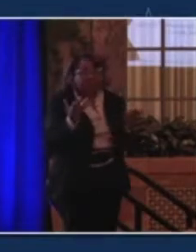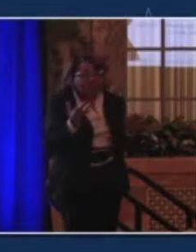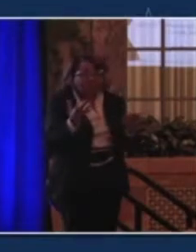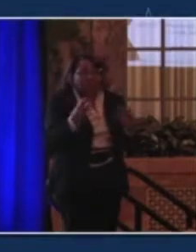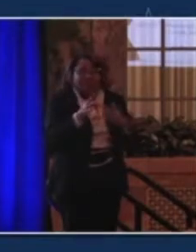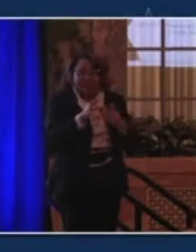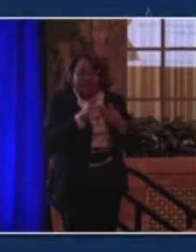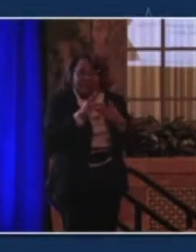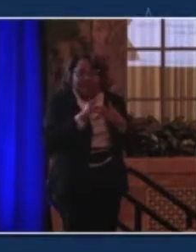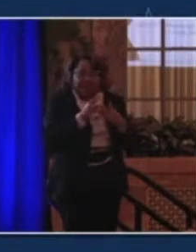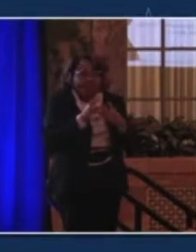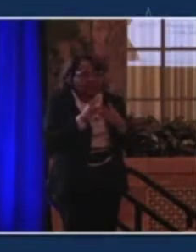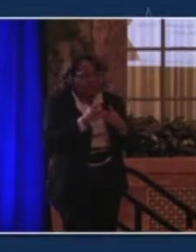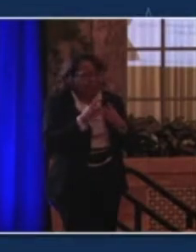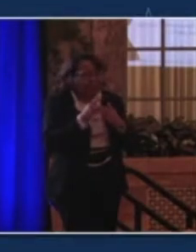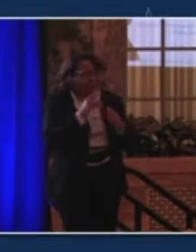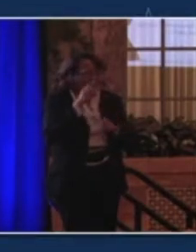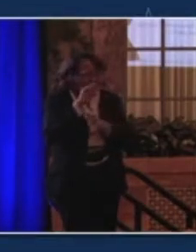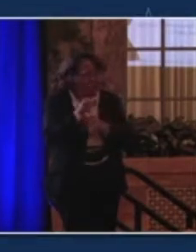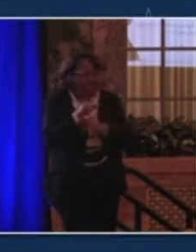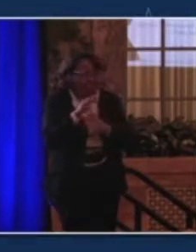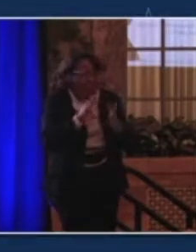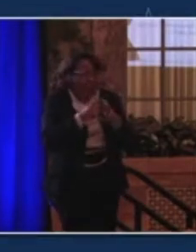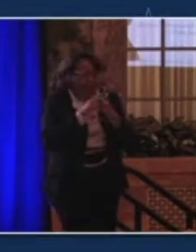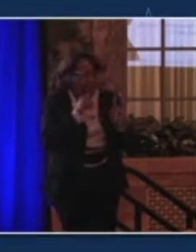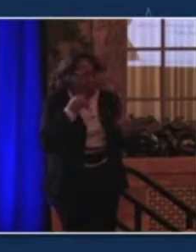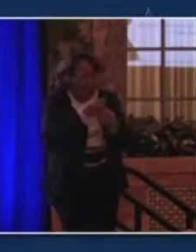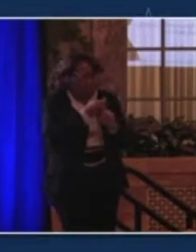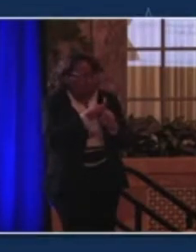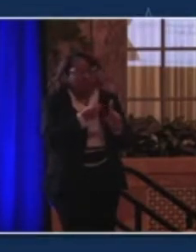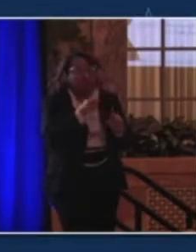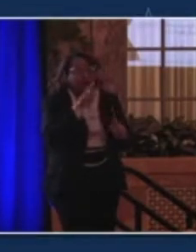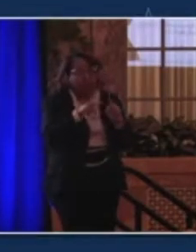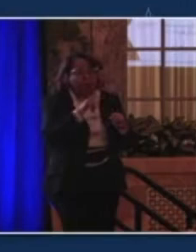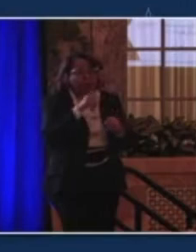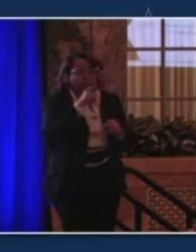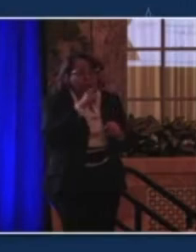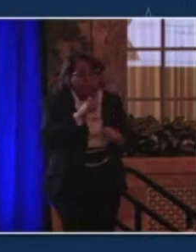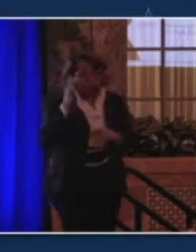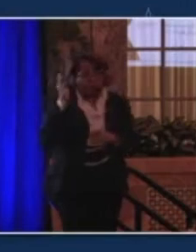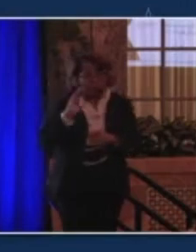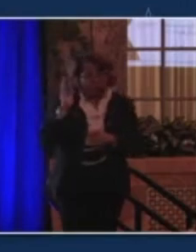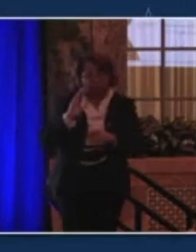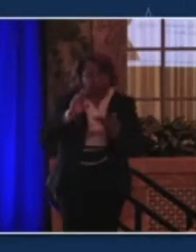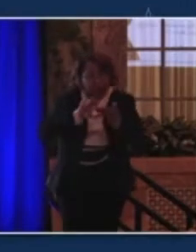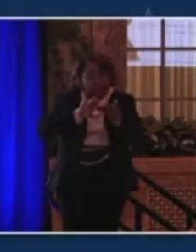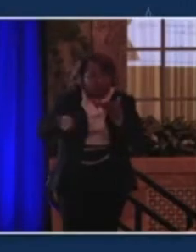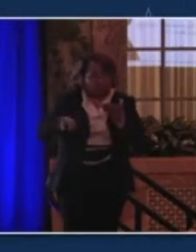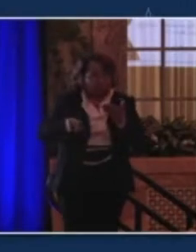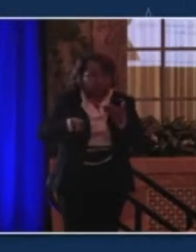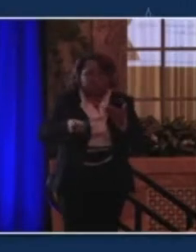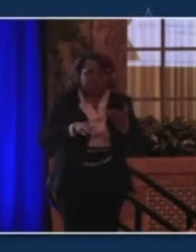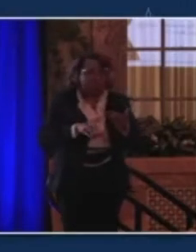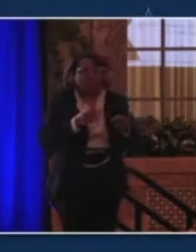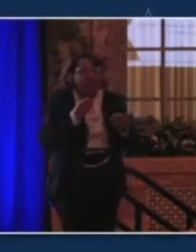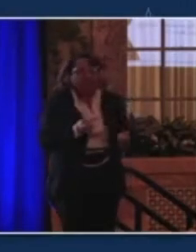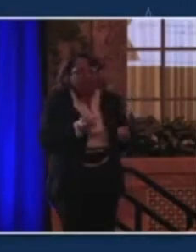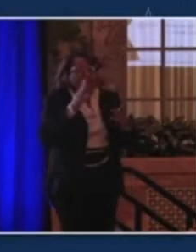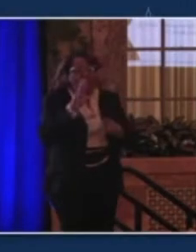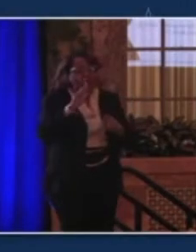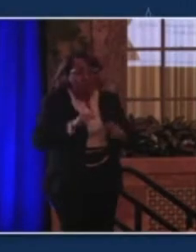impact on people who had been told no, who had been excluded and were turned away so much of their